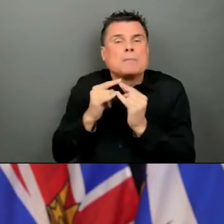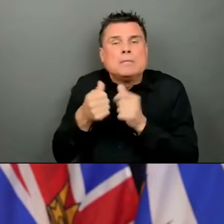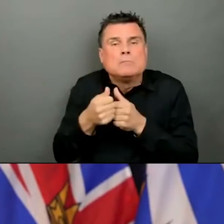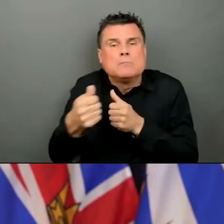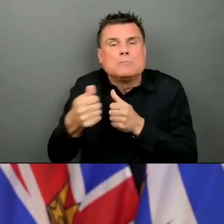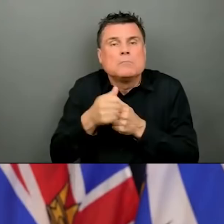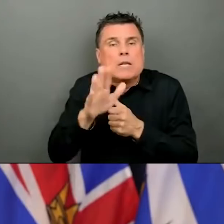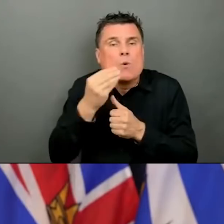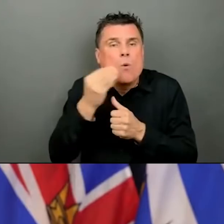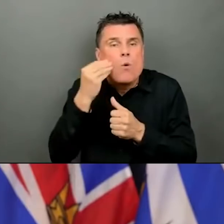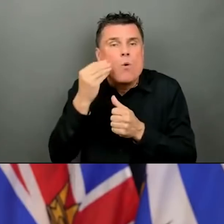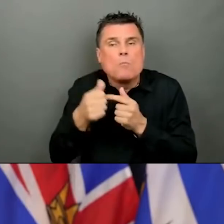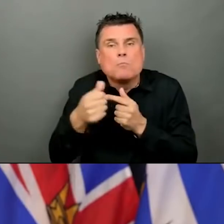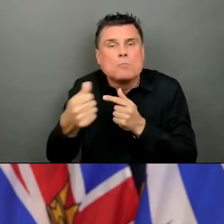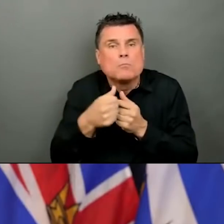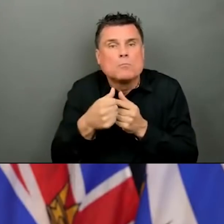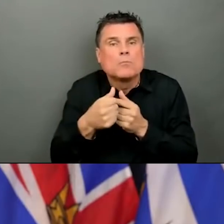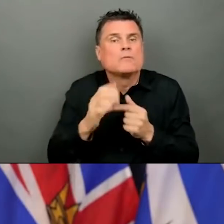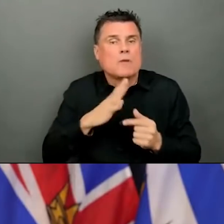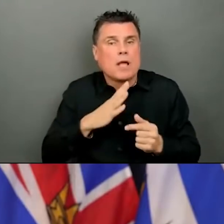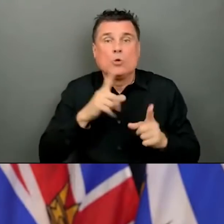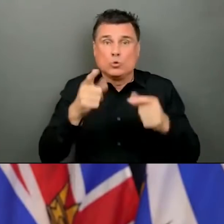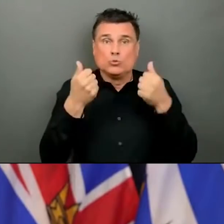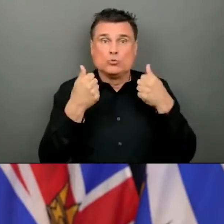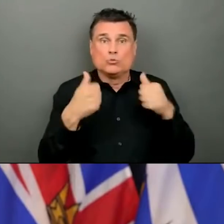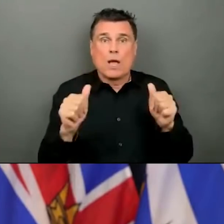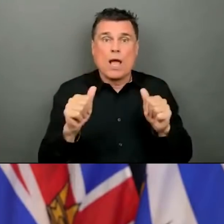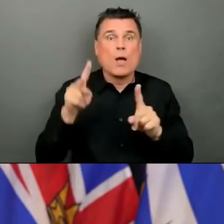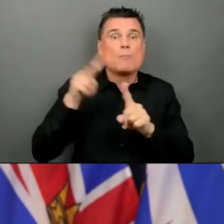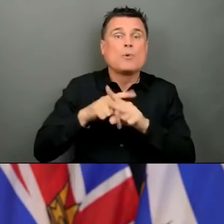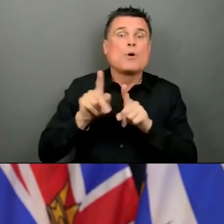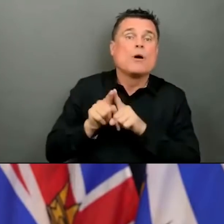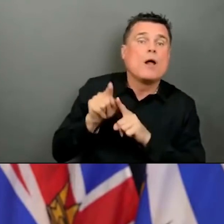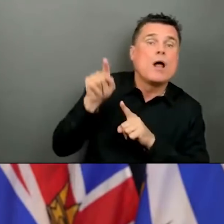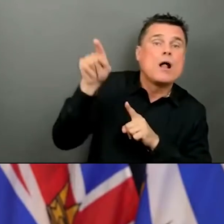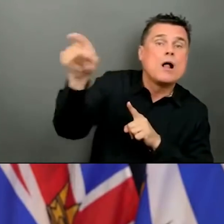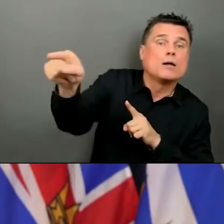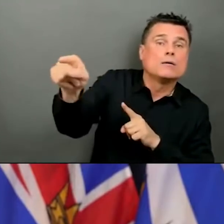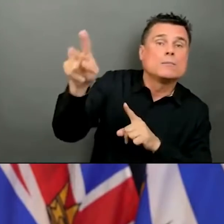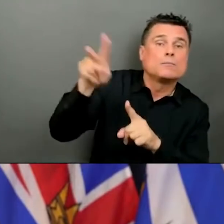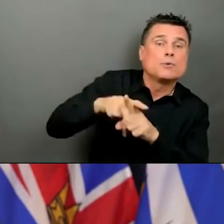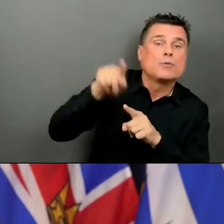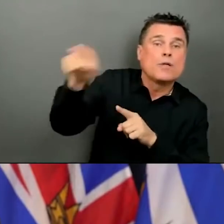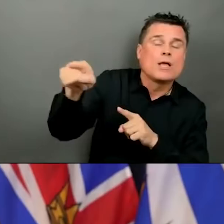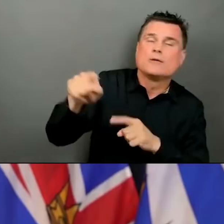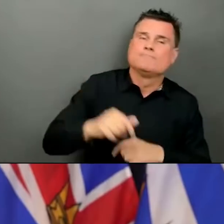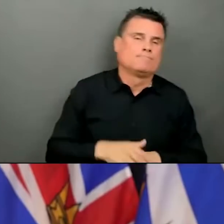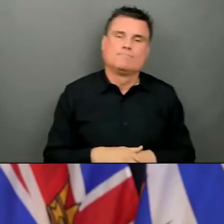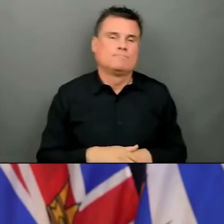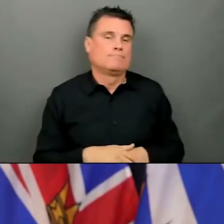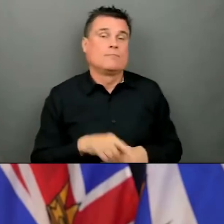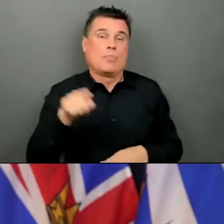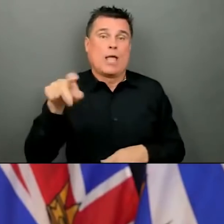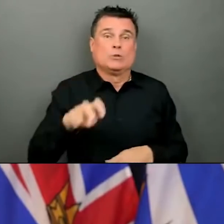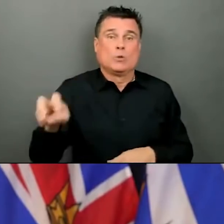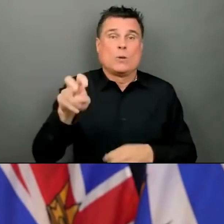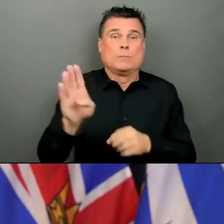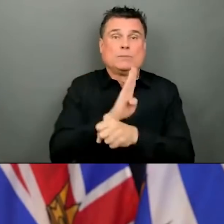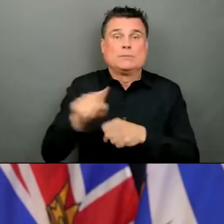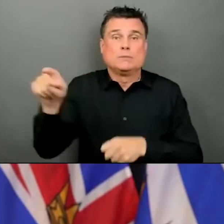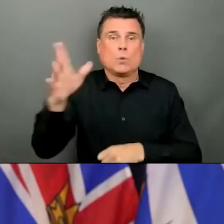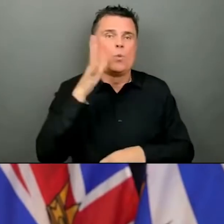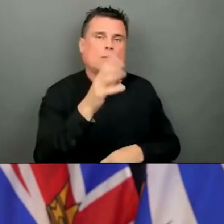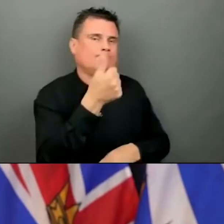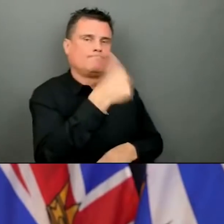tourism operator in that community will not book you passage. This is a great step forward by the tourism industry. I want to thank them for